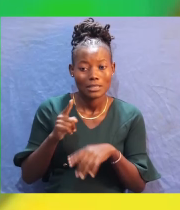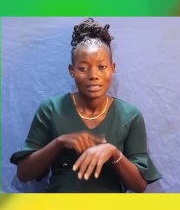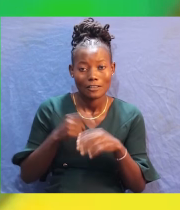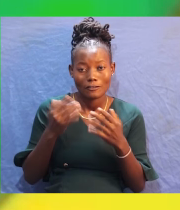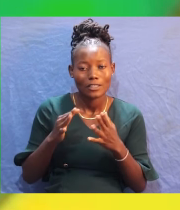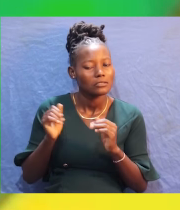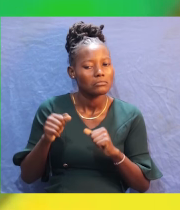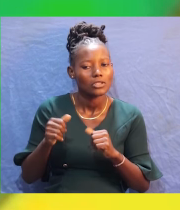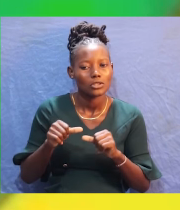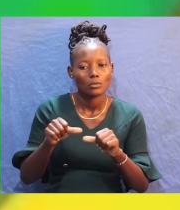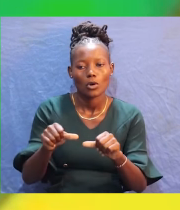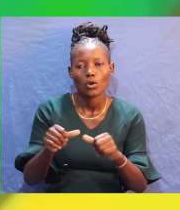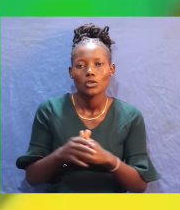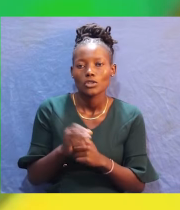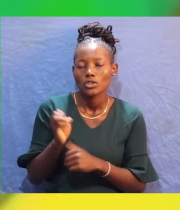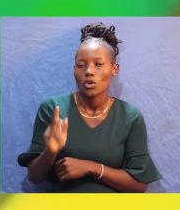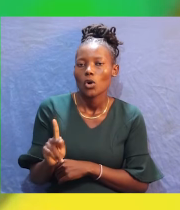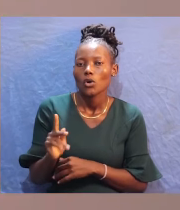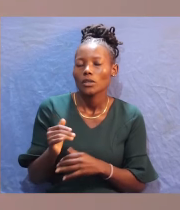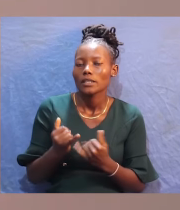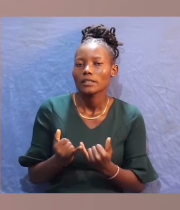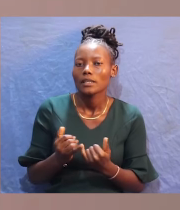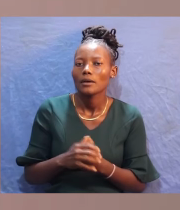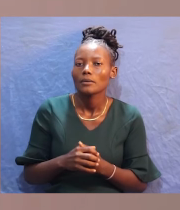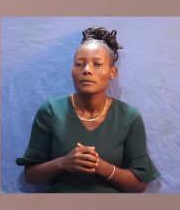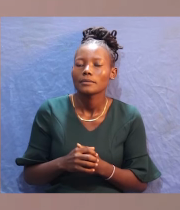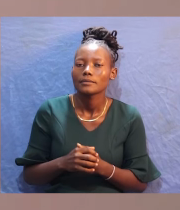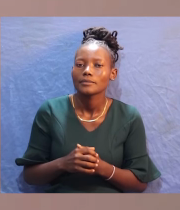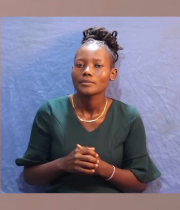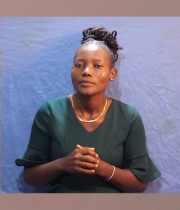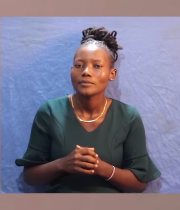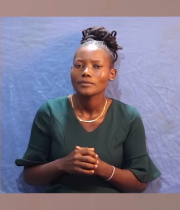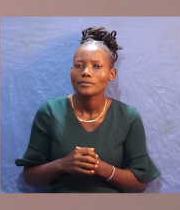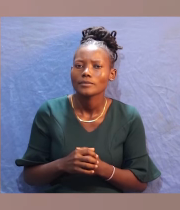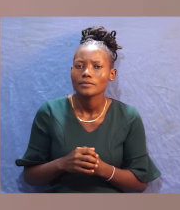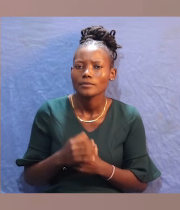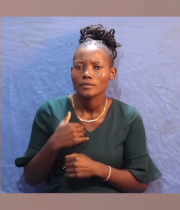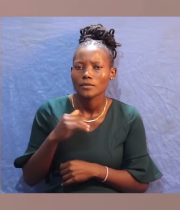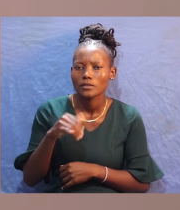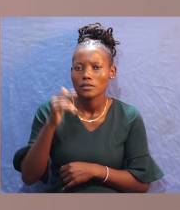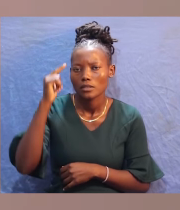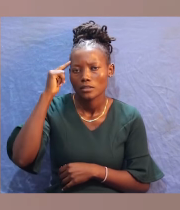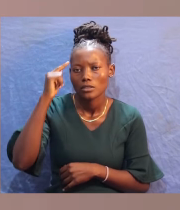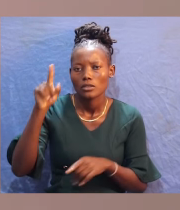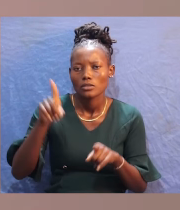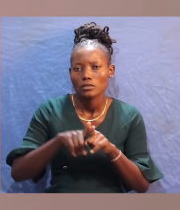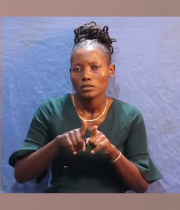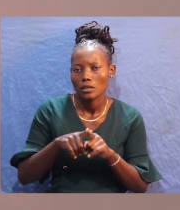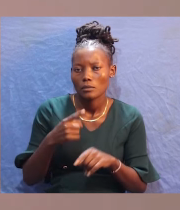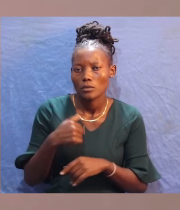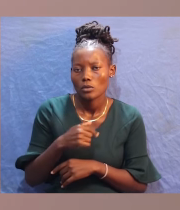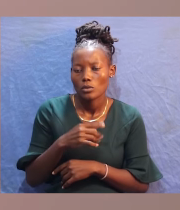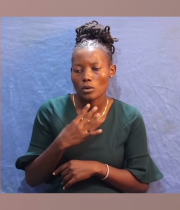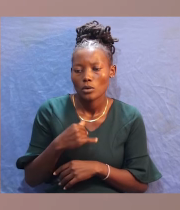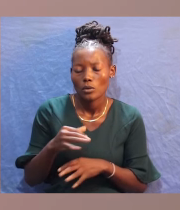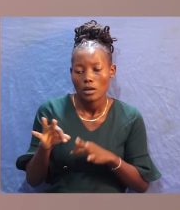ahead. Okay, so it has just crossed my mind that I also need